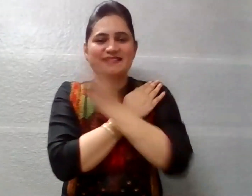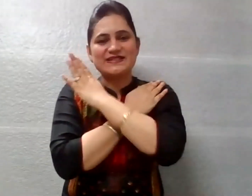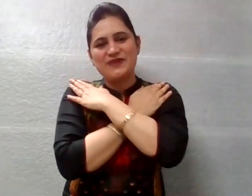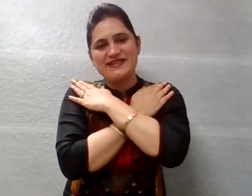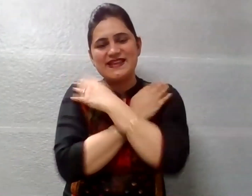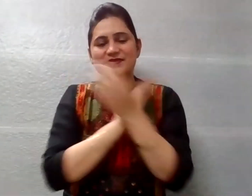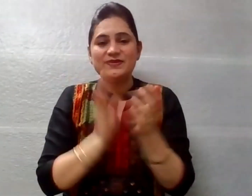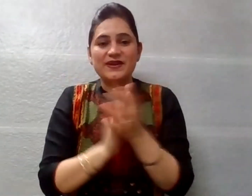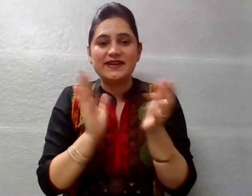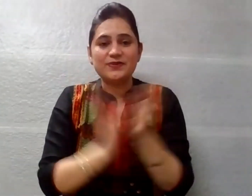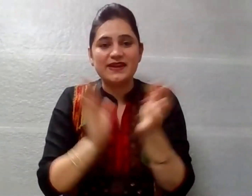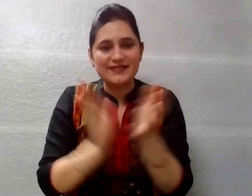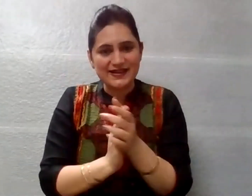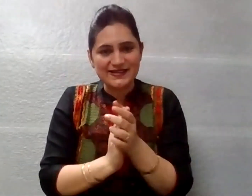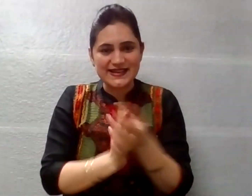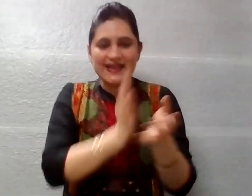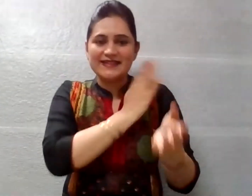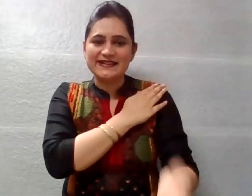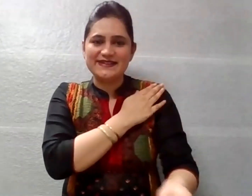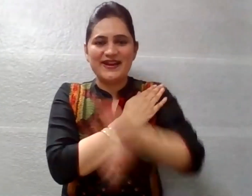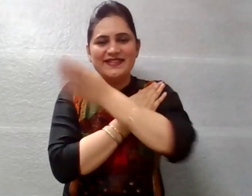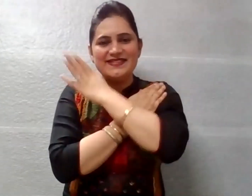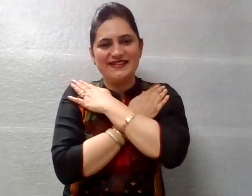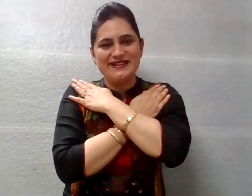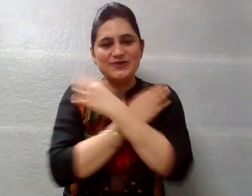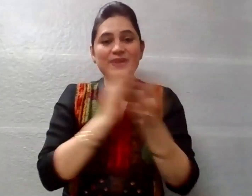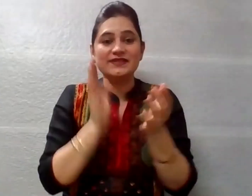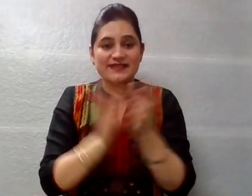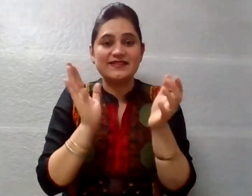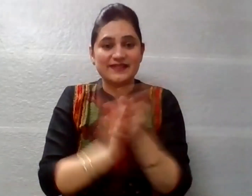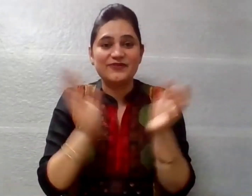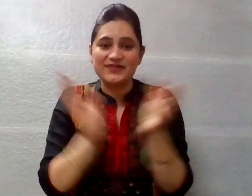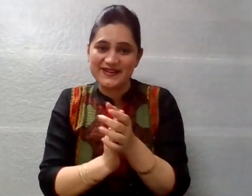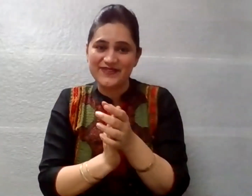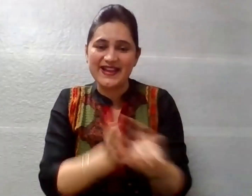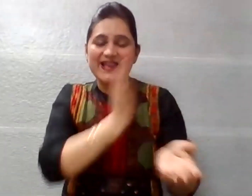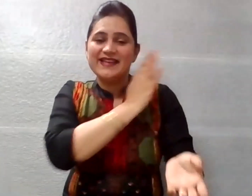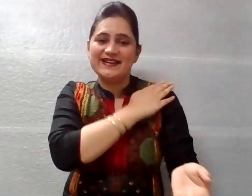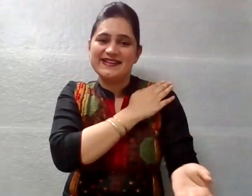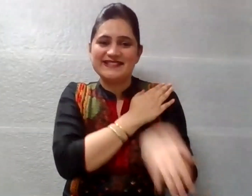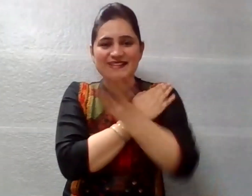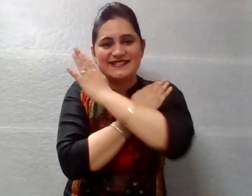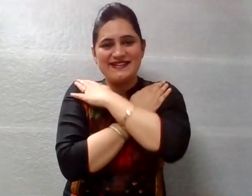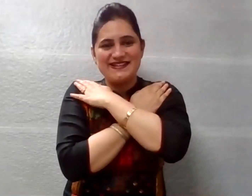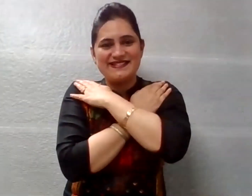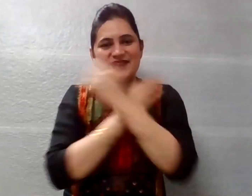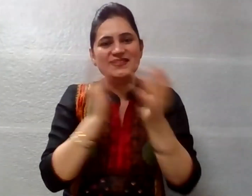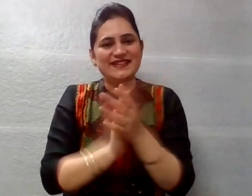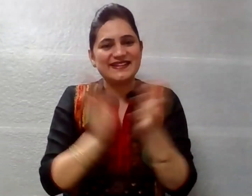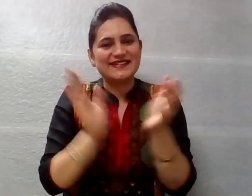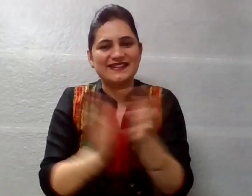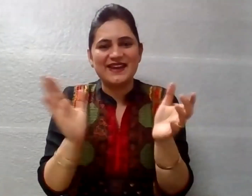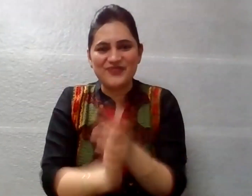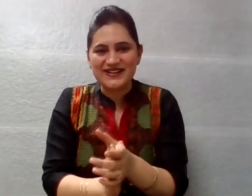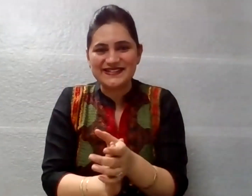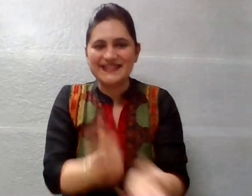26, 27, 28, 29, 30, 31, 32, 33, 34, 35, 36, 37,